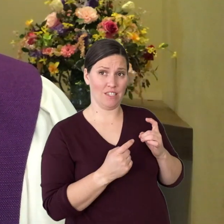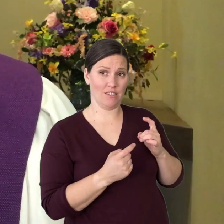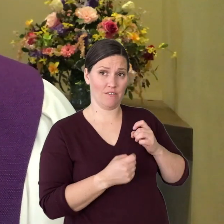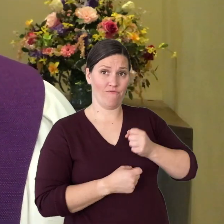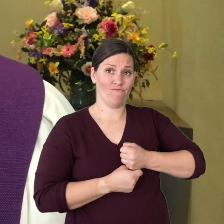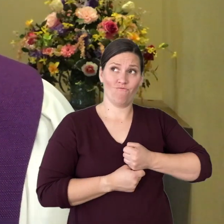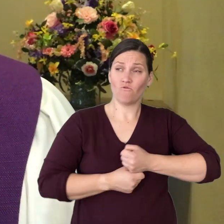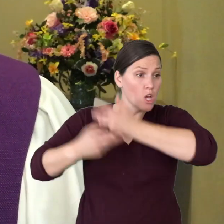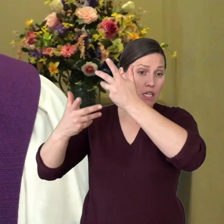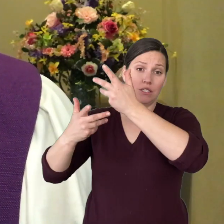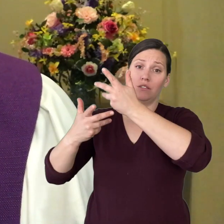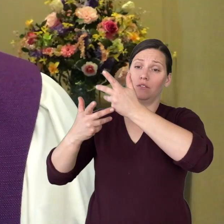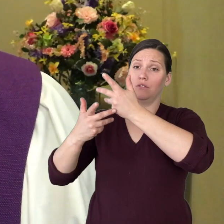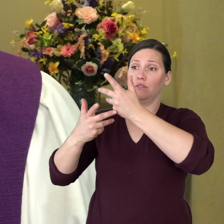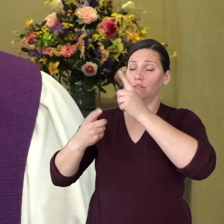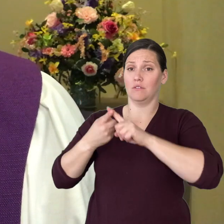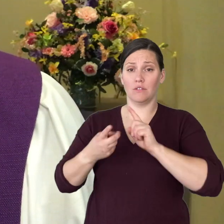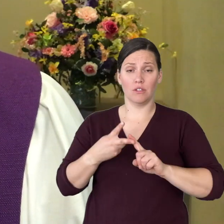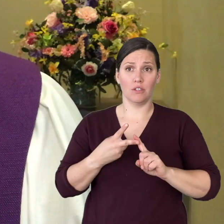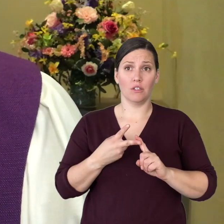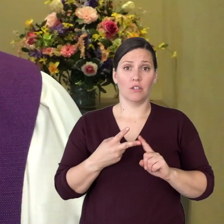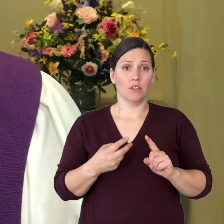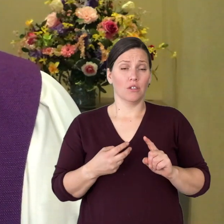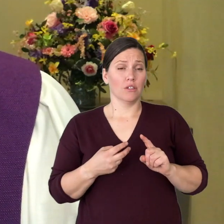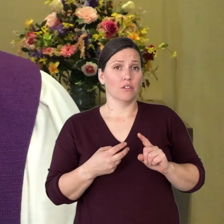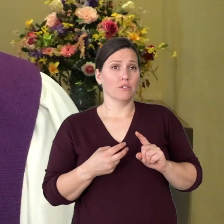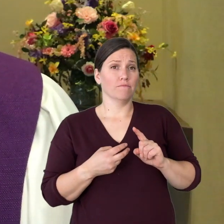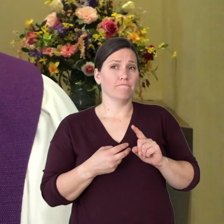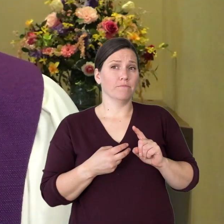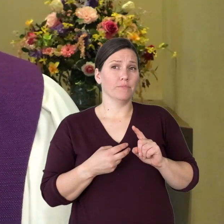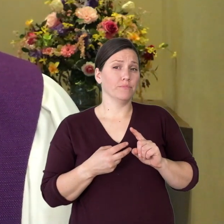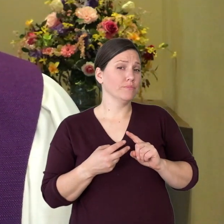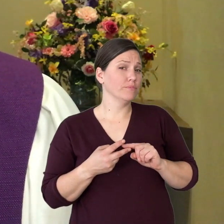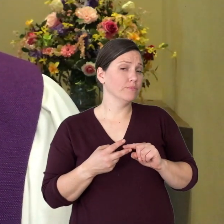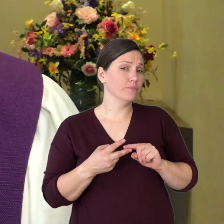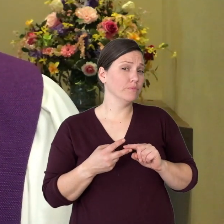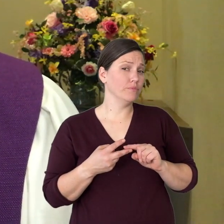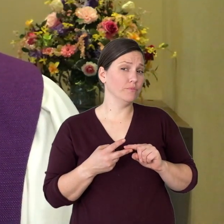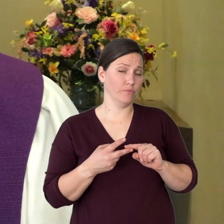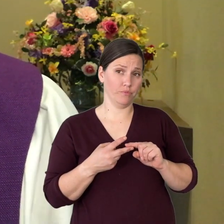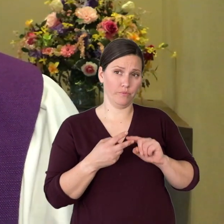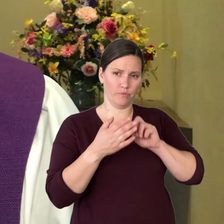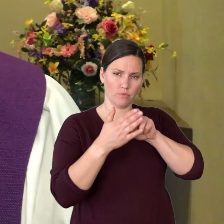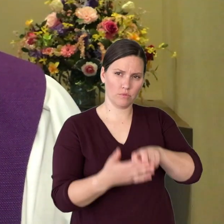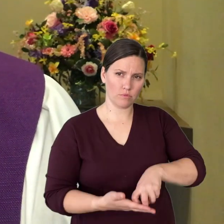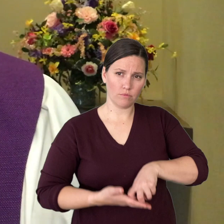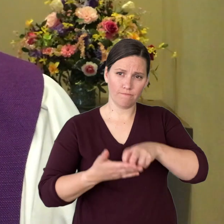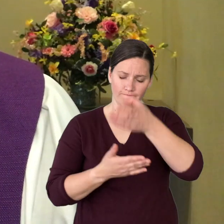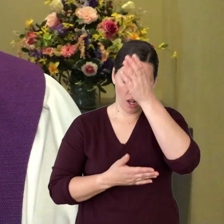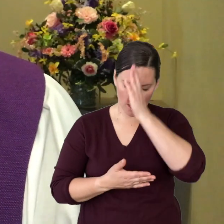you confess it to God, as you fall on God's